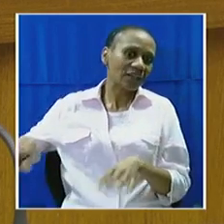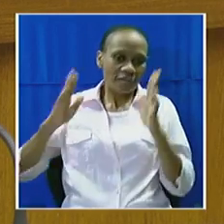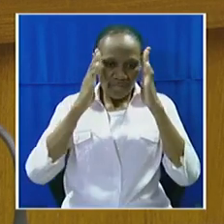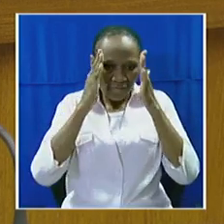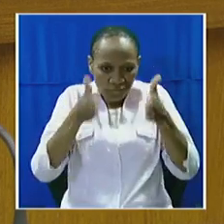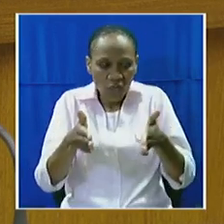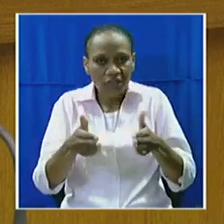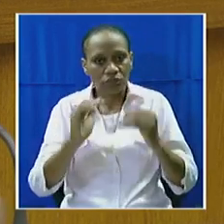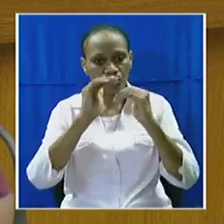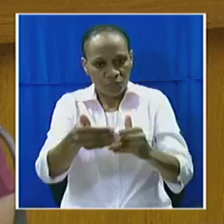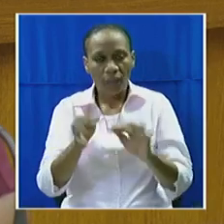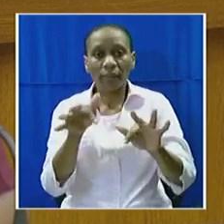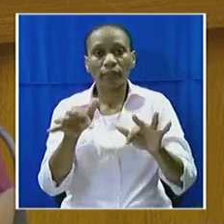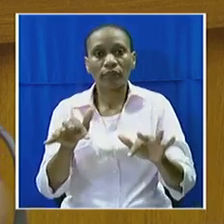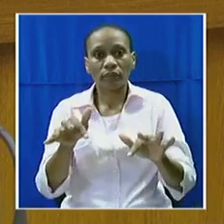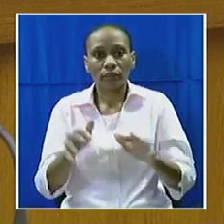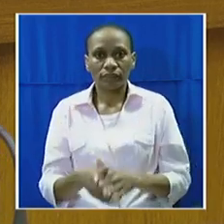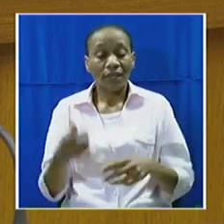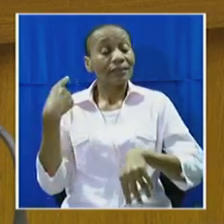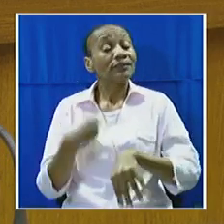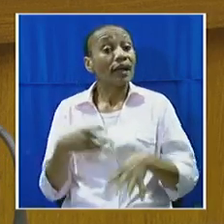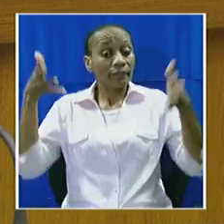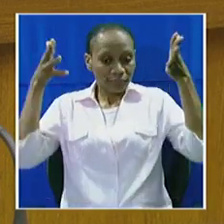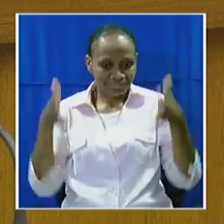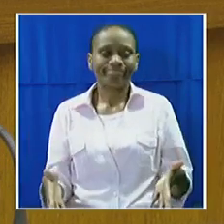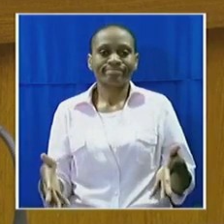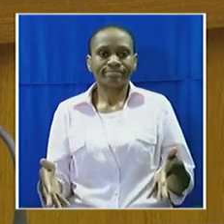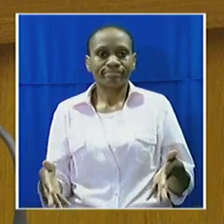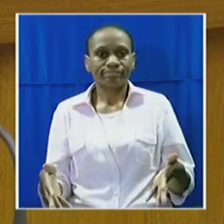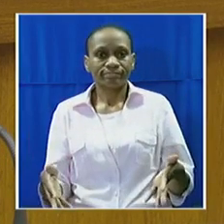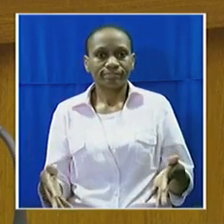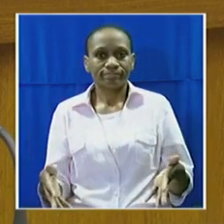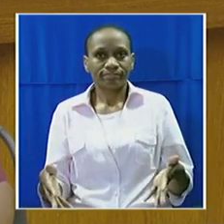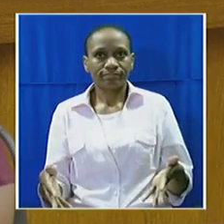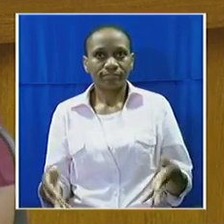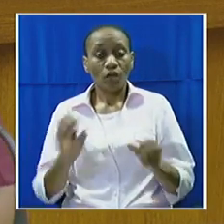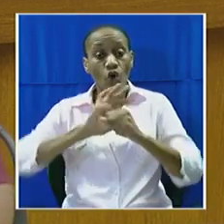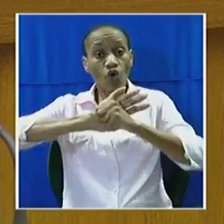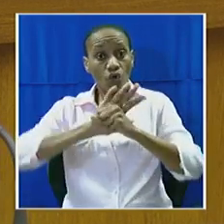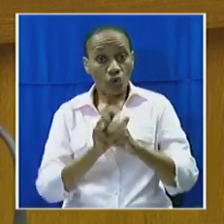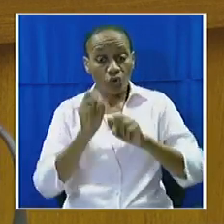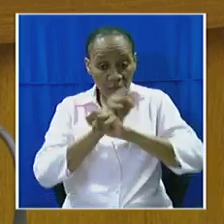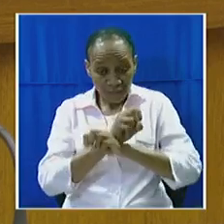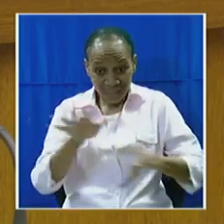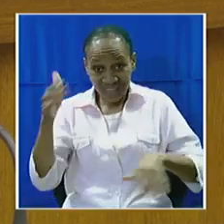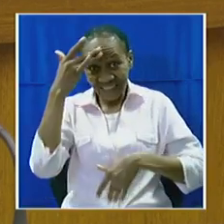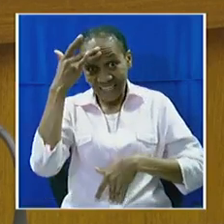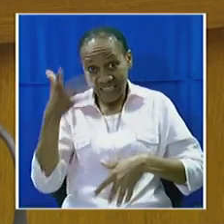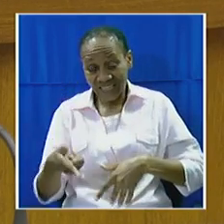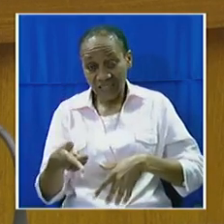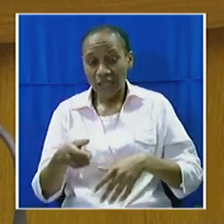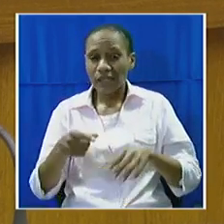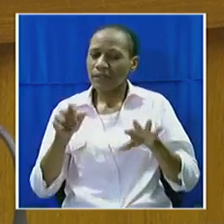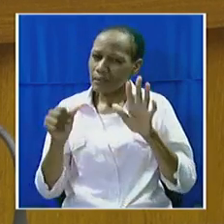all our citizens. And that time is now. The coronavirus is a public health emergency that has